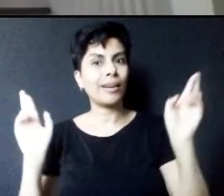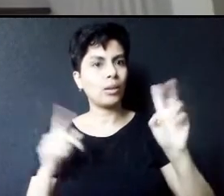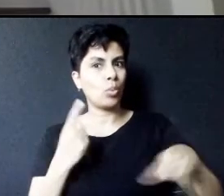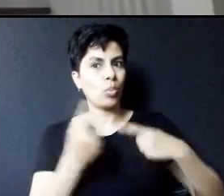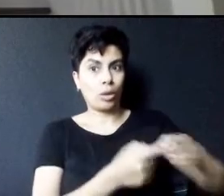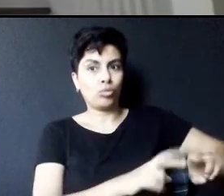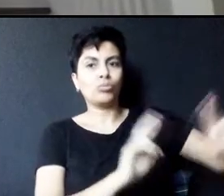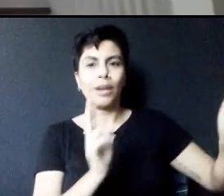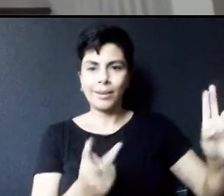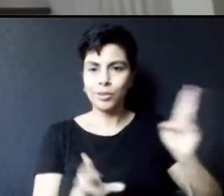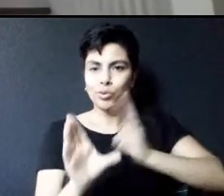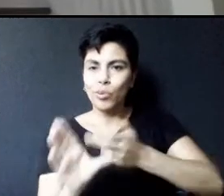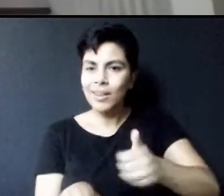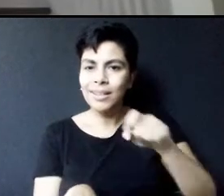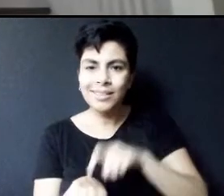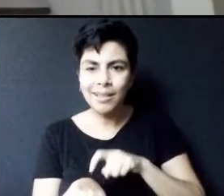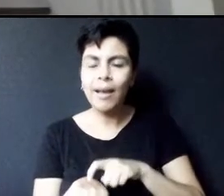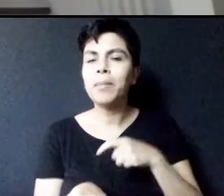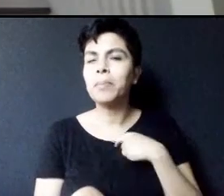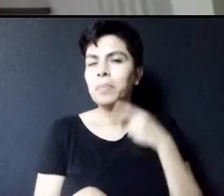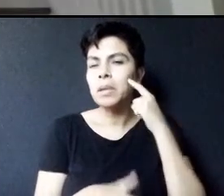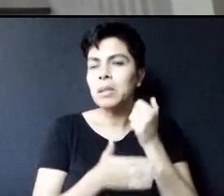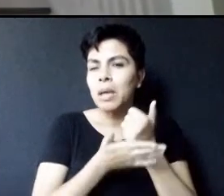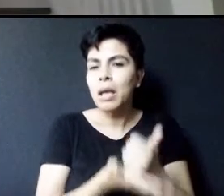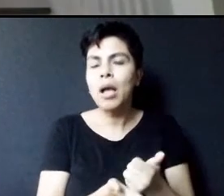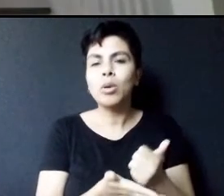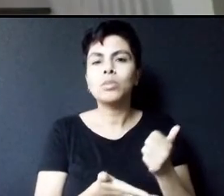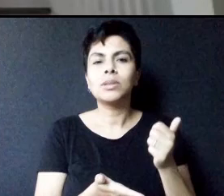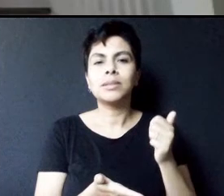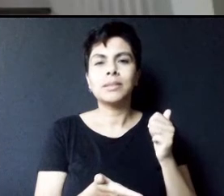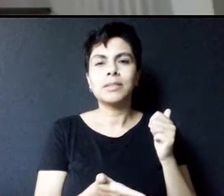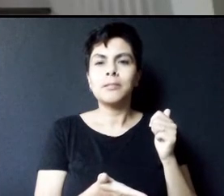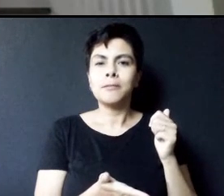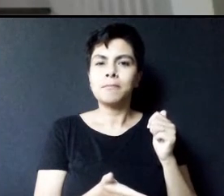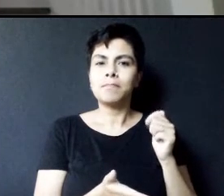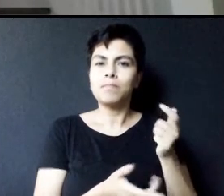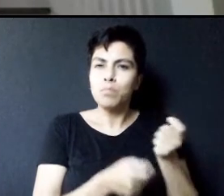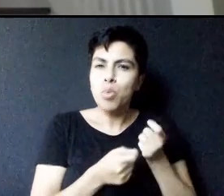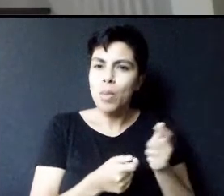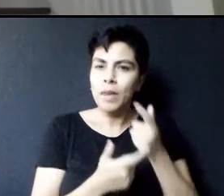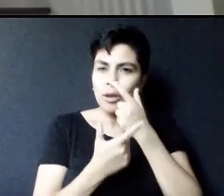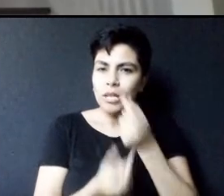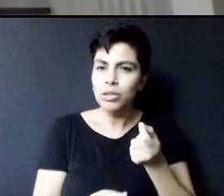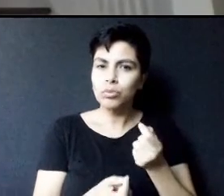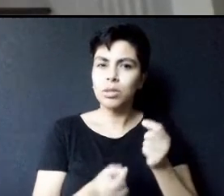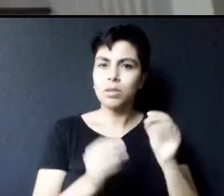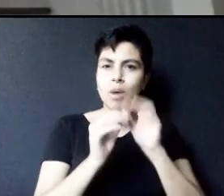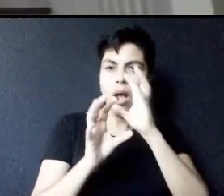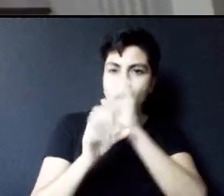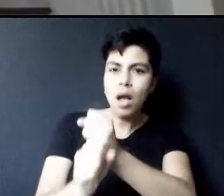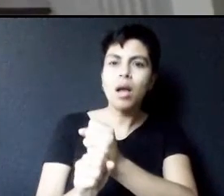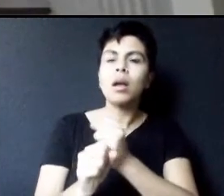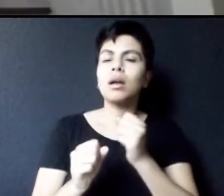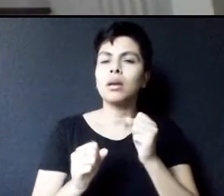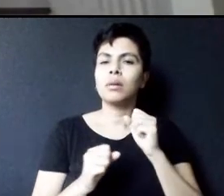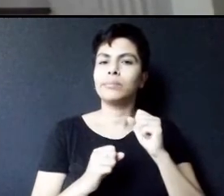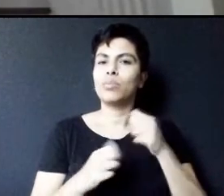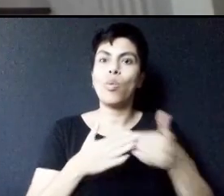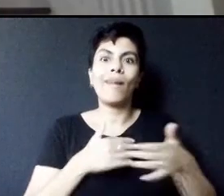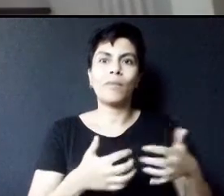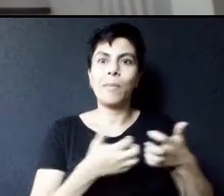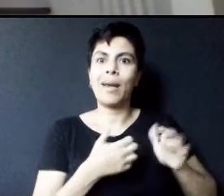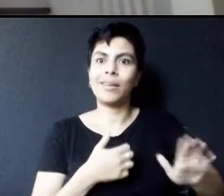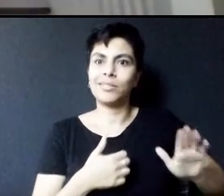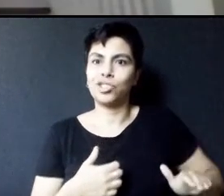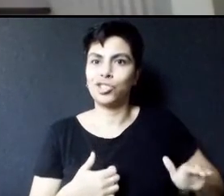do it anytime, that helps to sort of tap into that child's interests and needs whenever that works